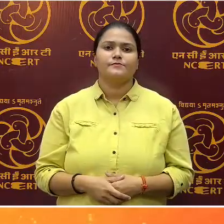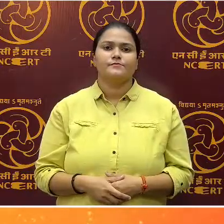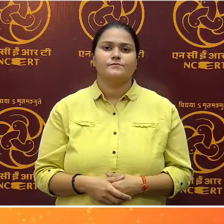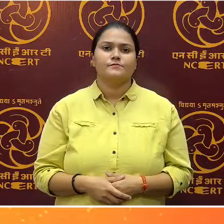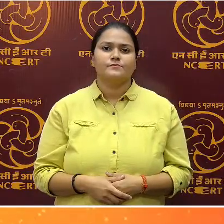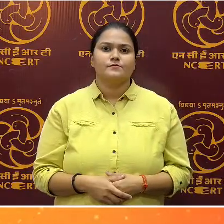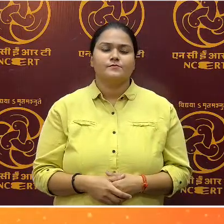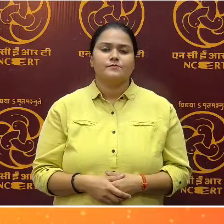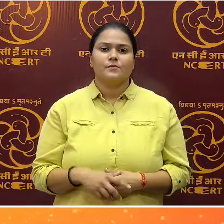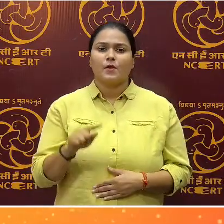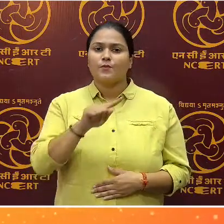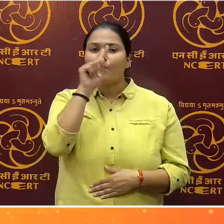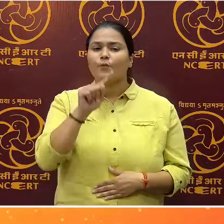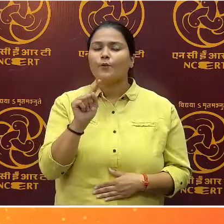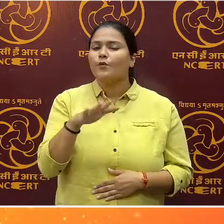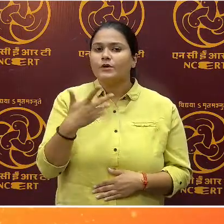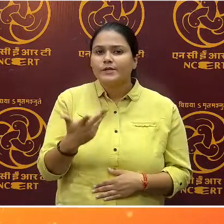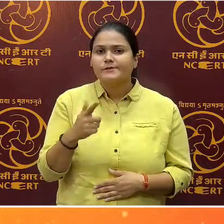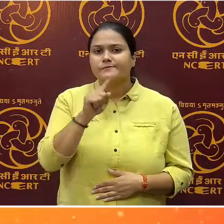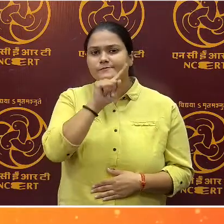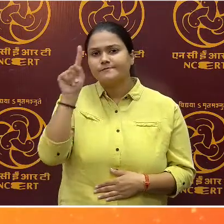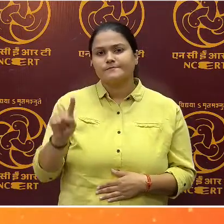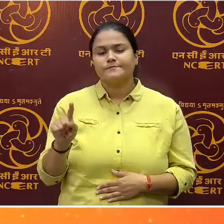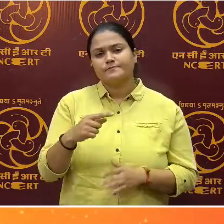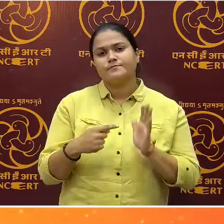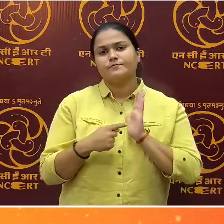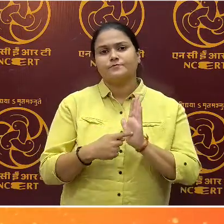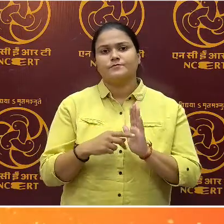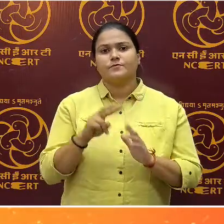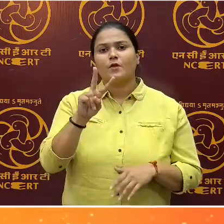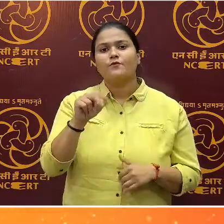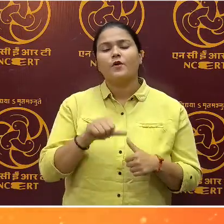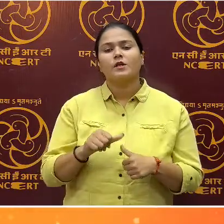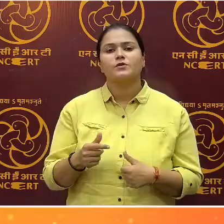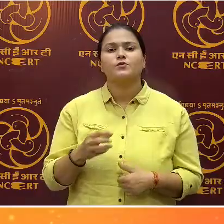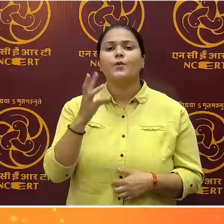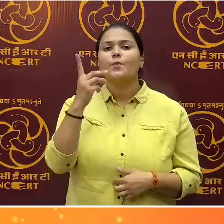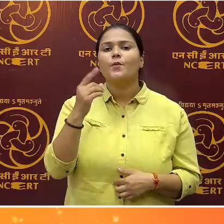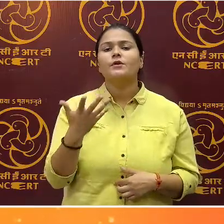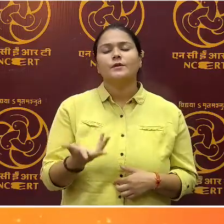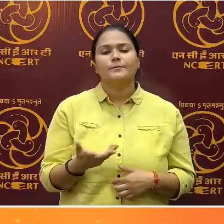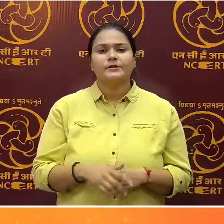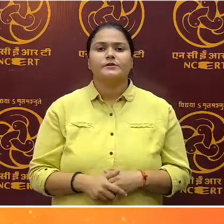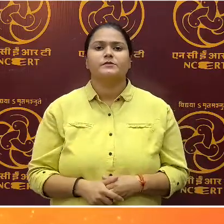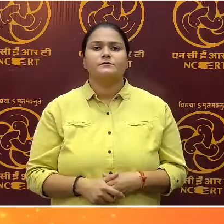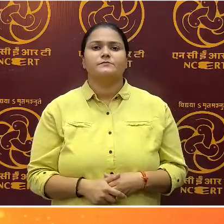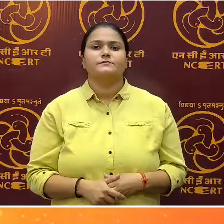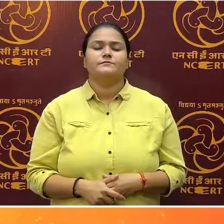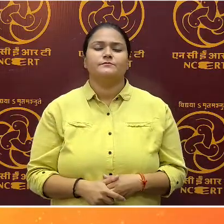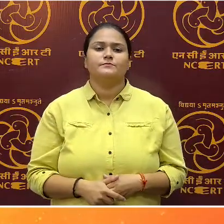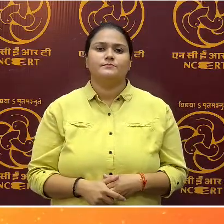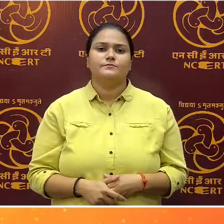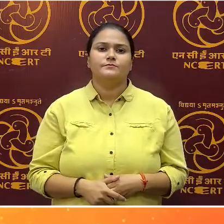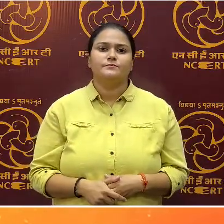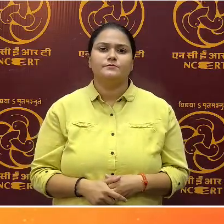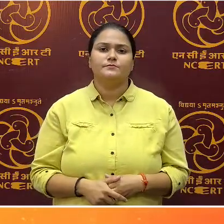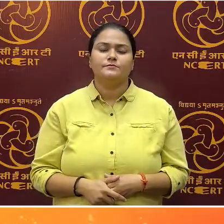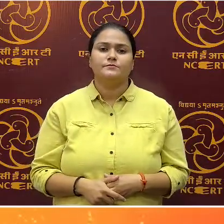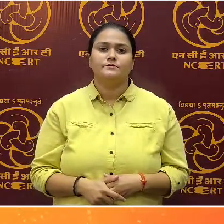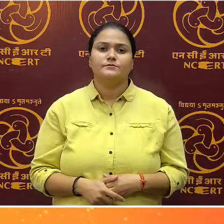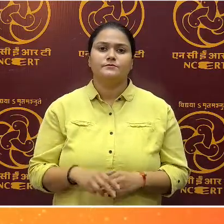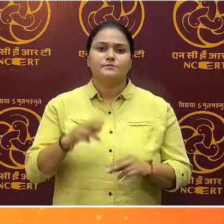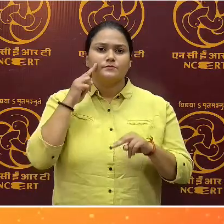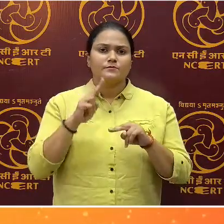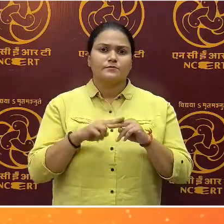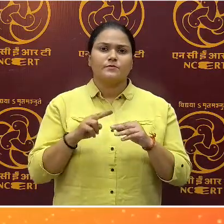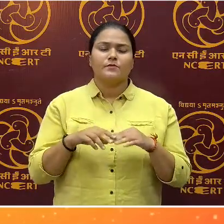we need to check? We need to check for their values, what units it is given in. Okay, So ma'am. if it is Clear.